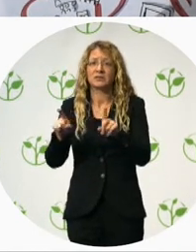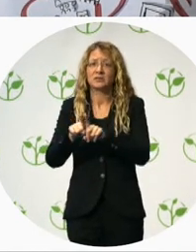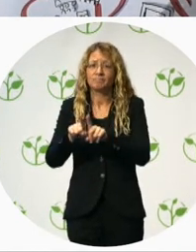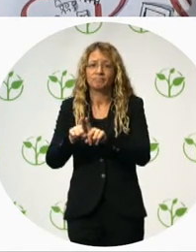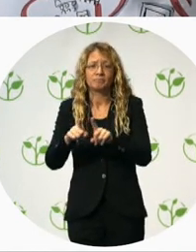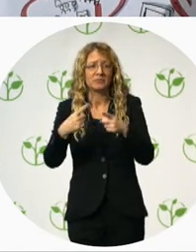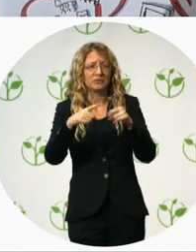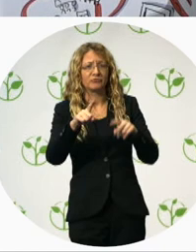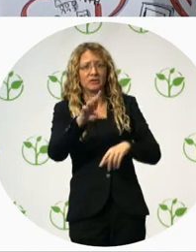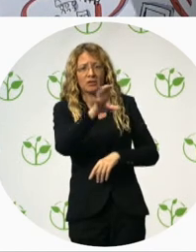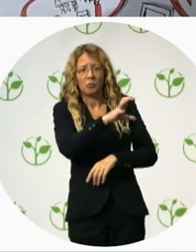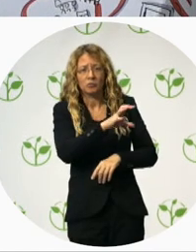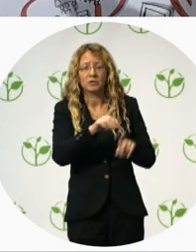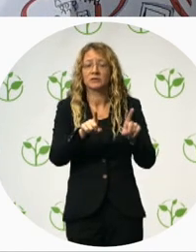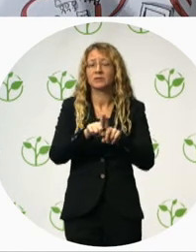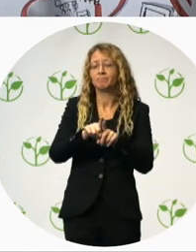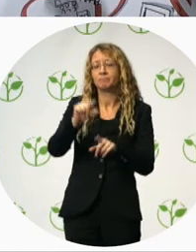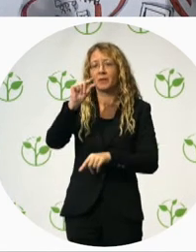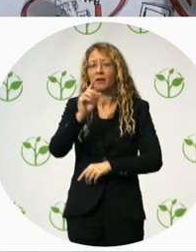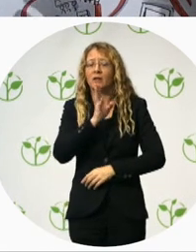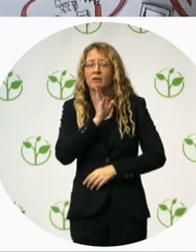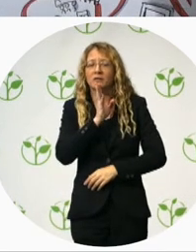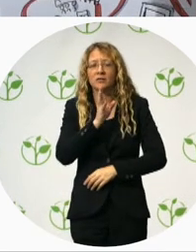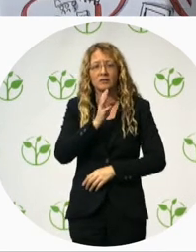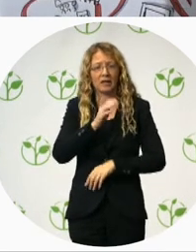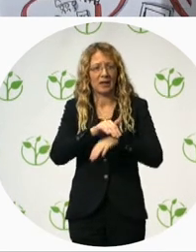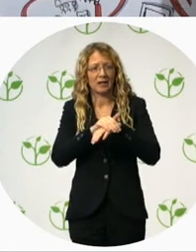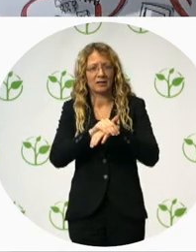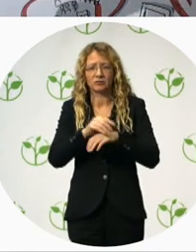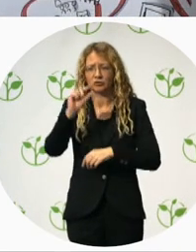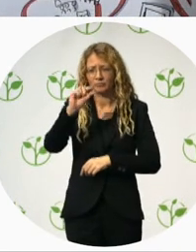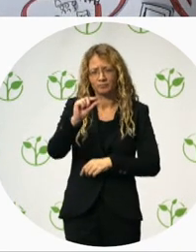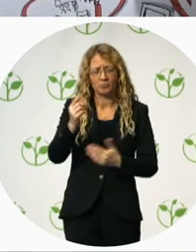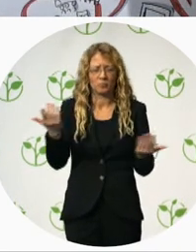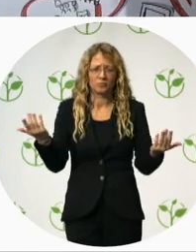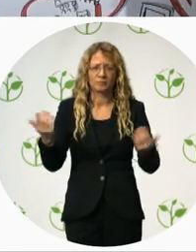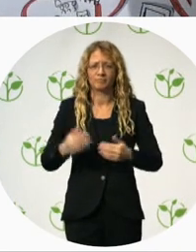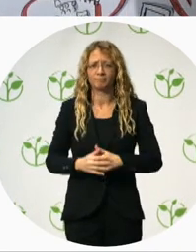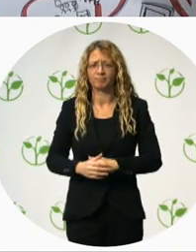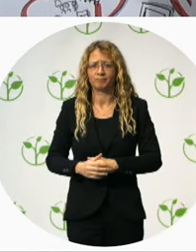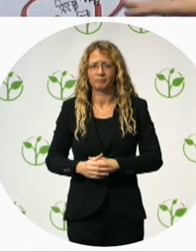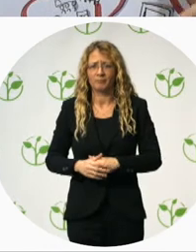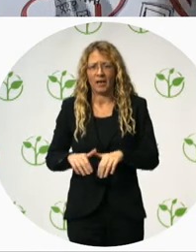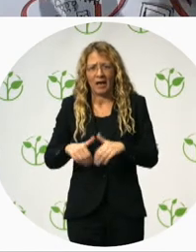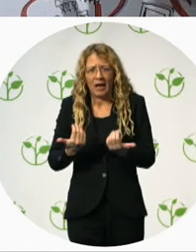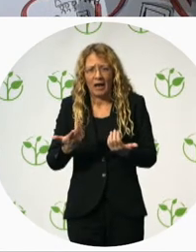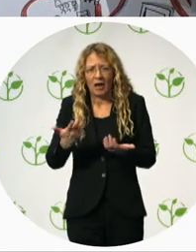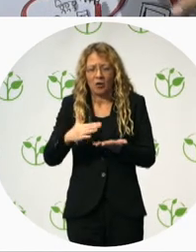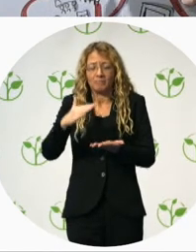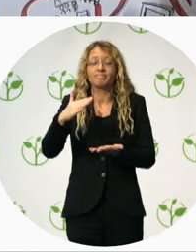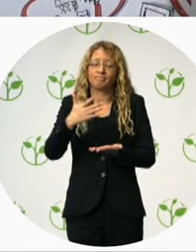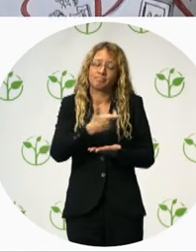a low, low number, and in order to help this problem, this application has been developed.